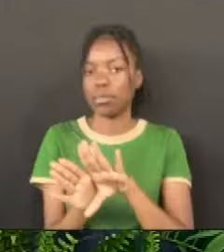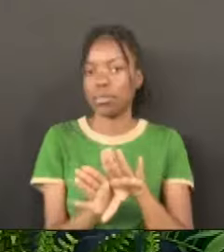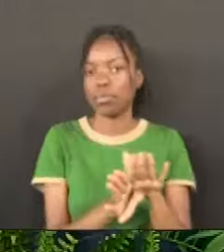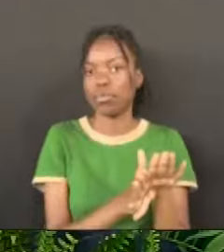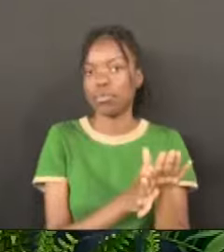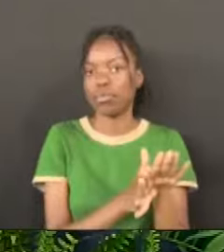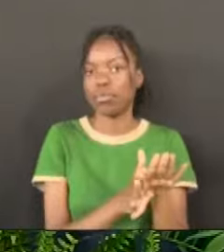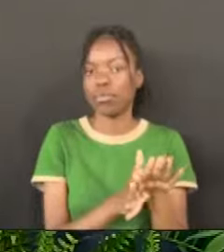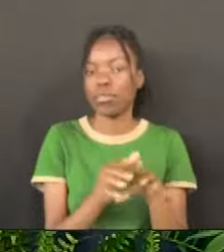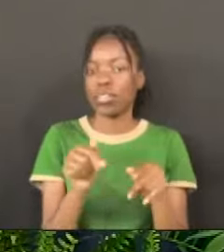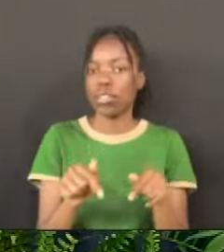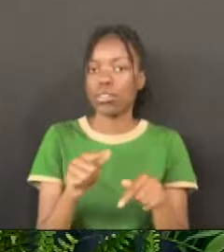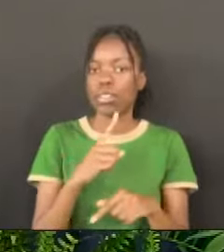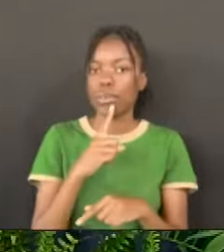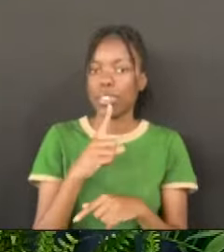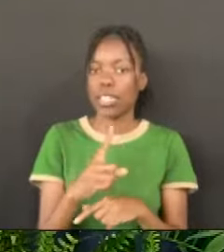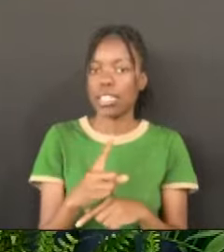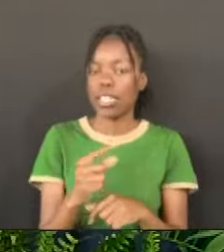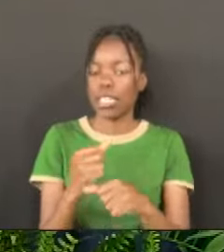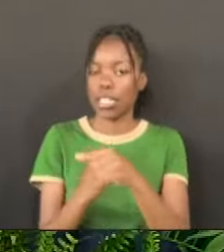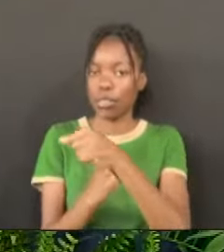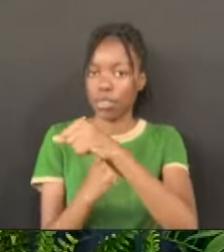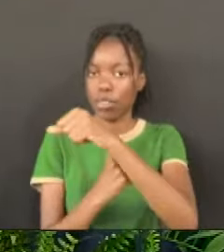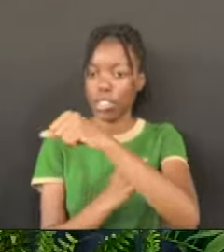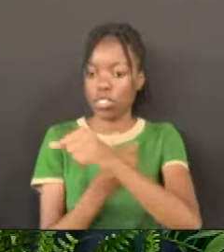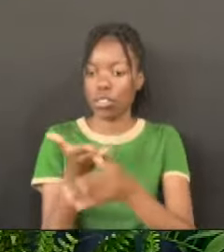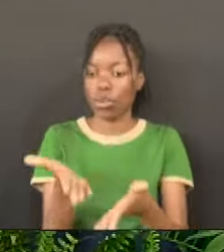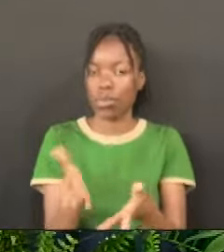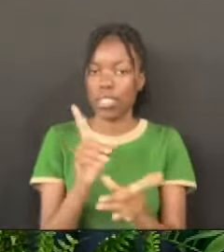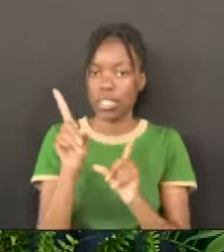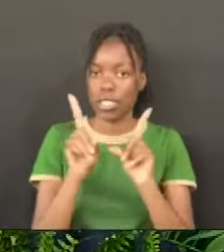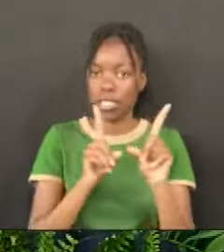we say that the foundation of this journey